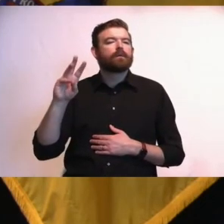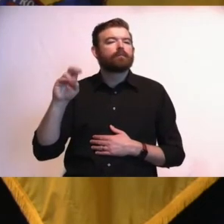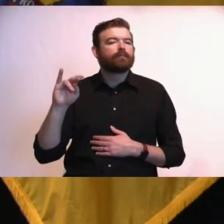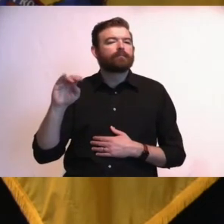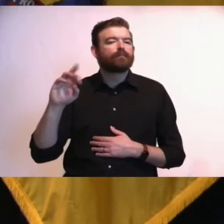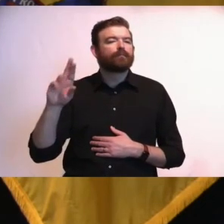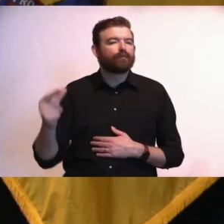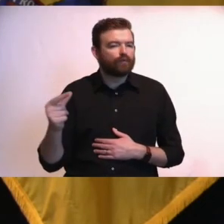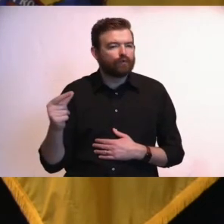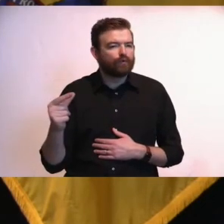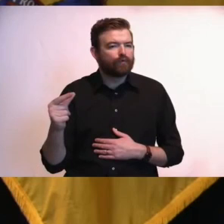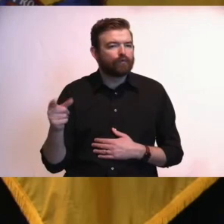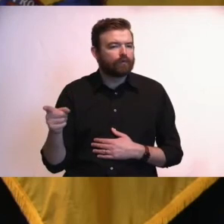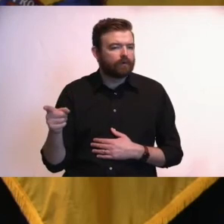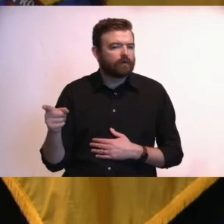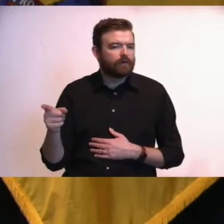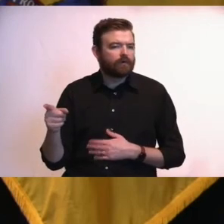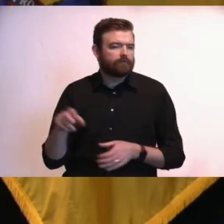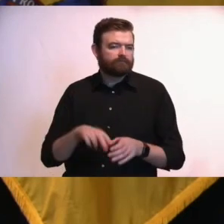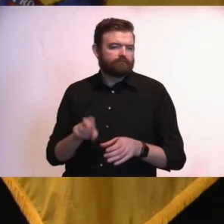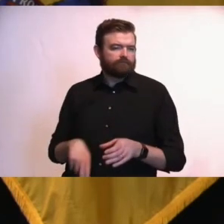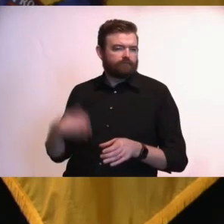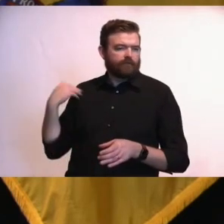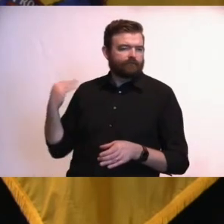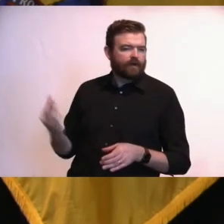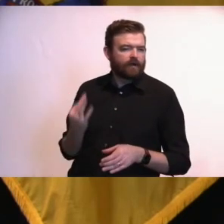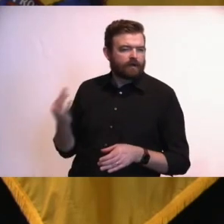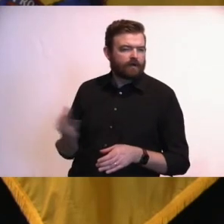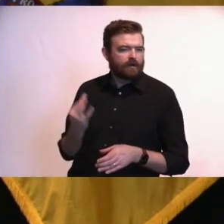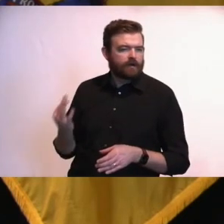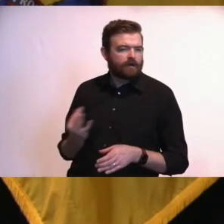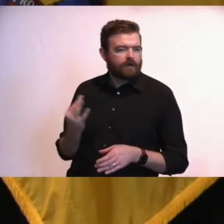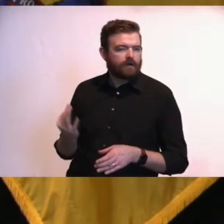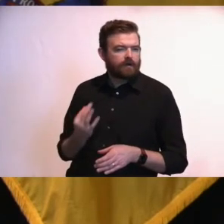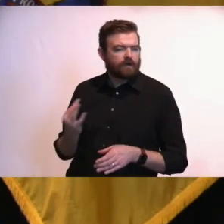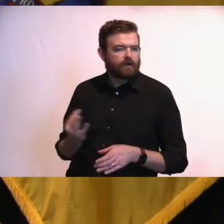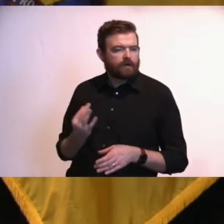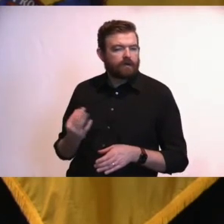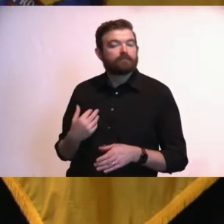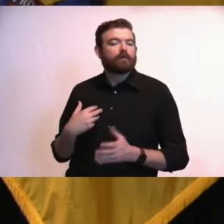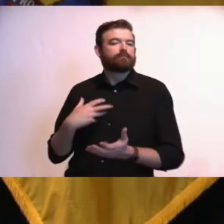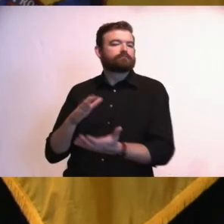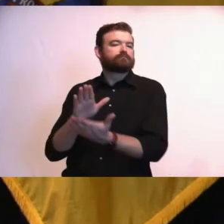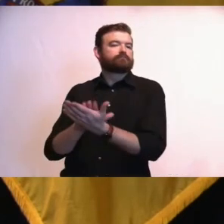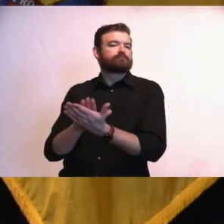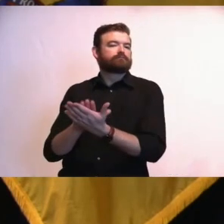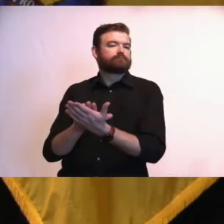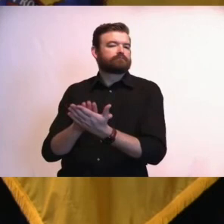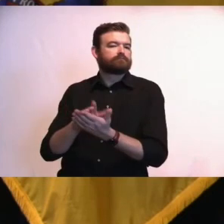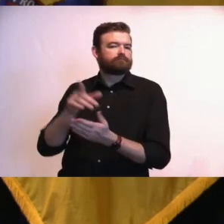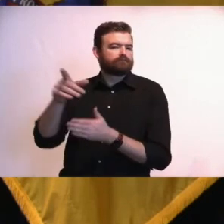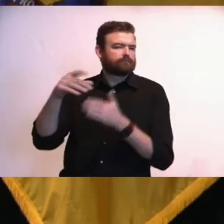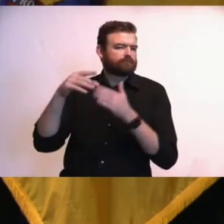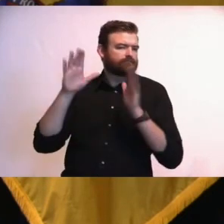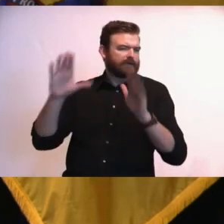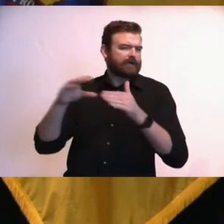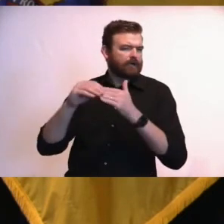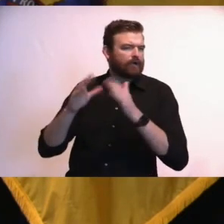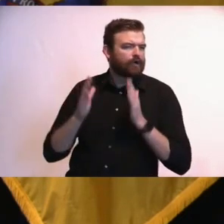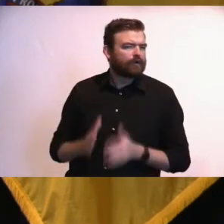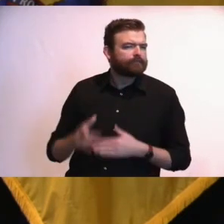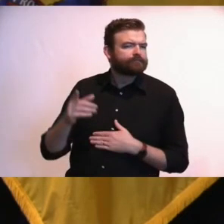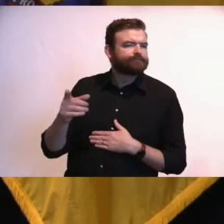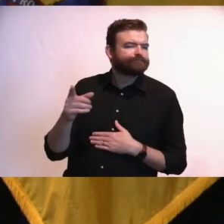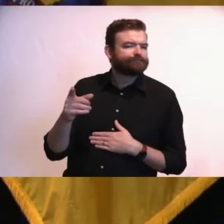on Friday. And I want to give a particular shout out to a guy who has been a great leader in this state, even when we always